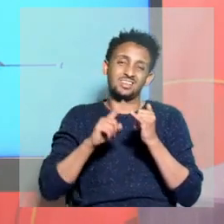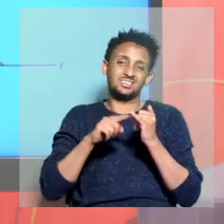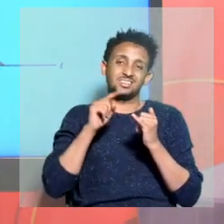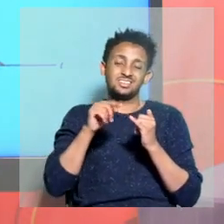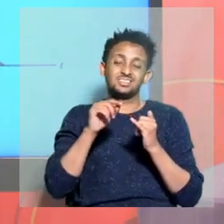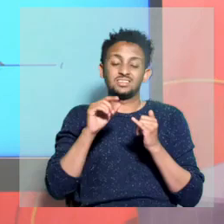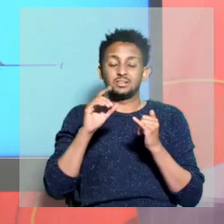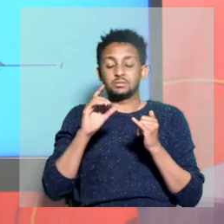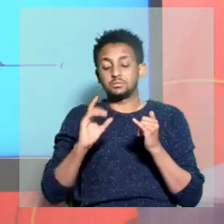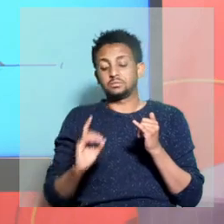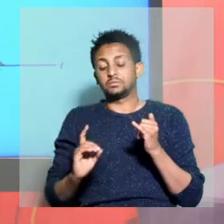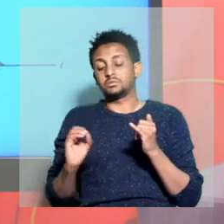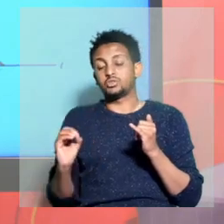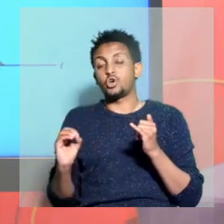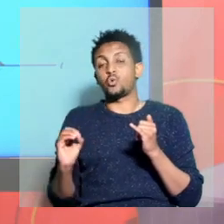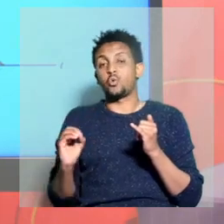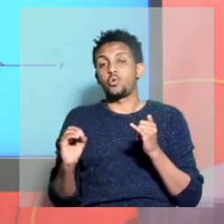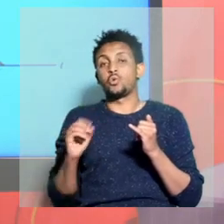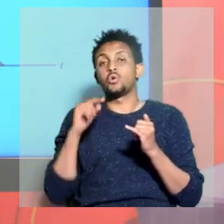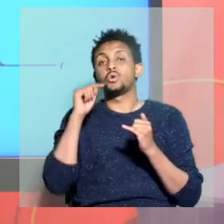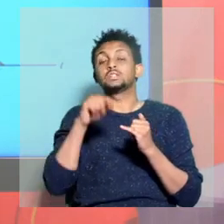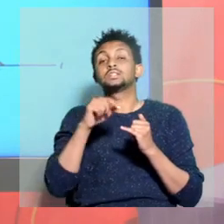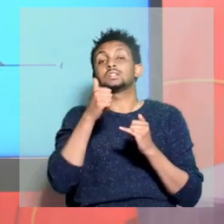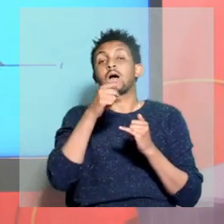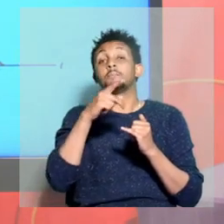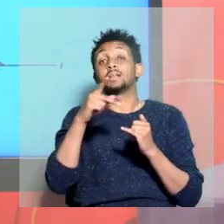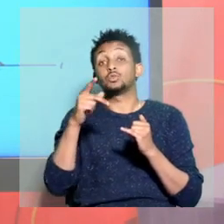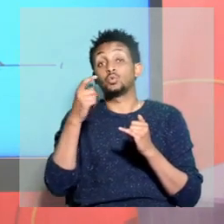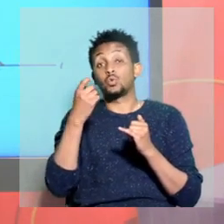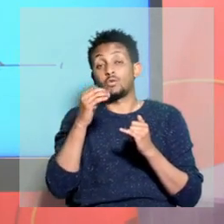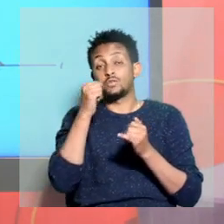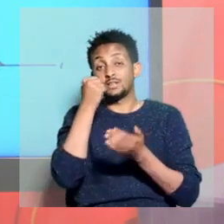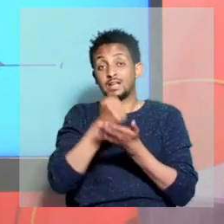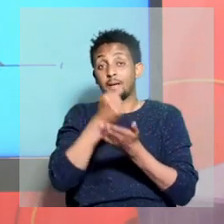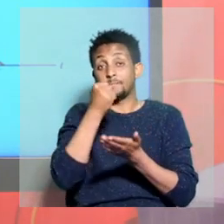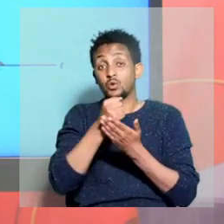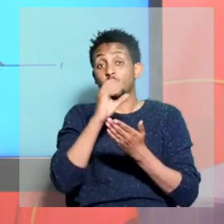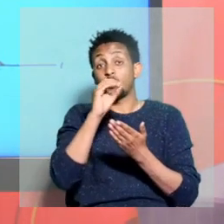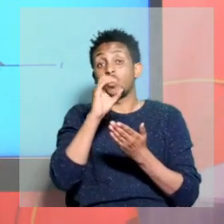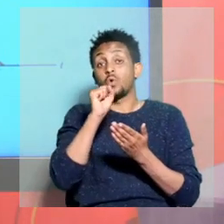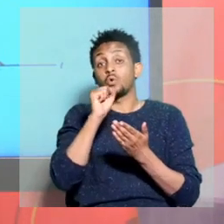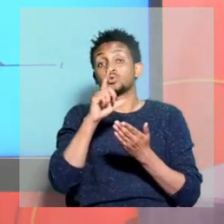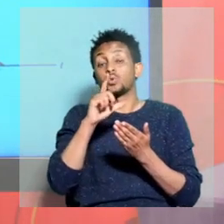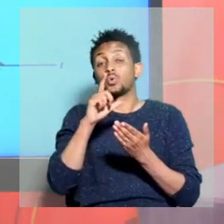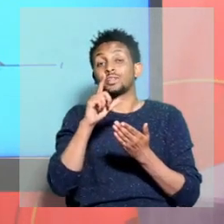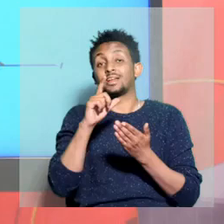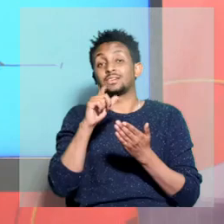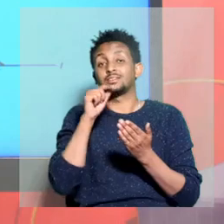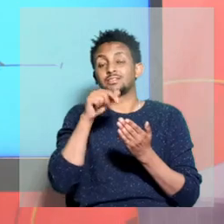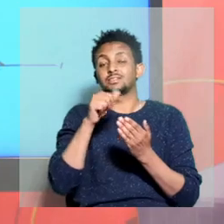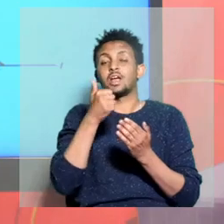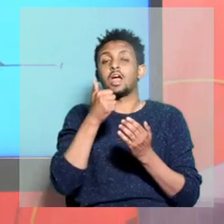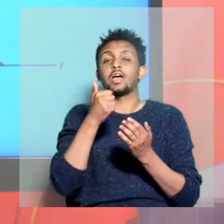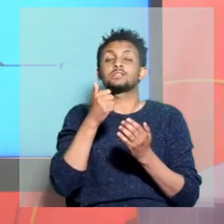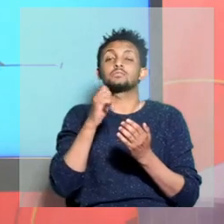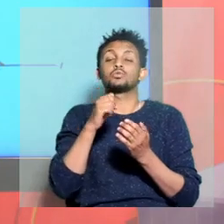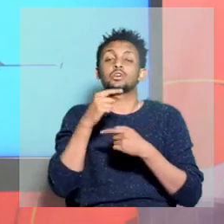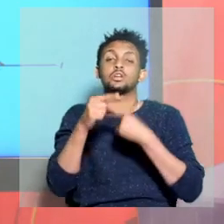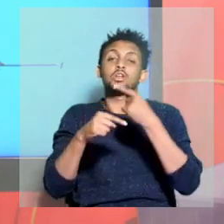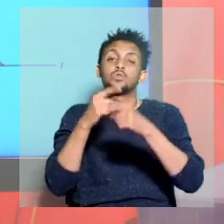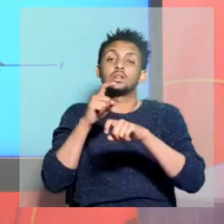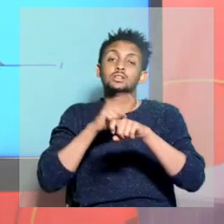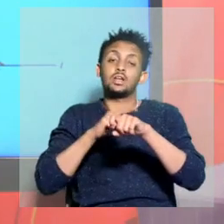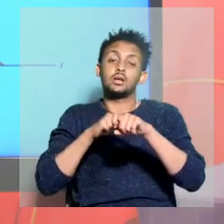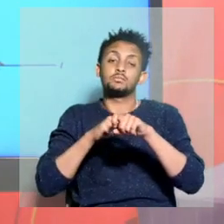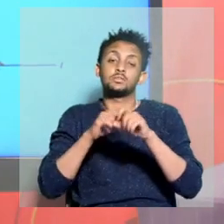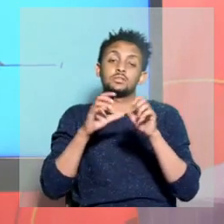it decays. So the amplitude of damping oscillator decays exponentially. Gradually, as